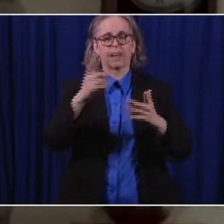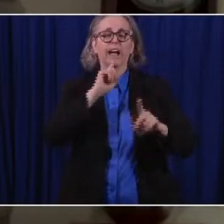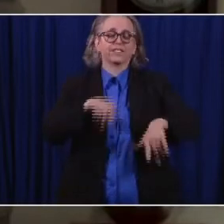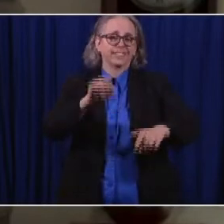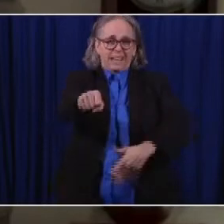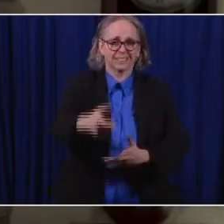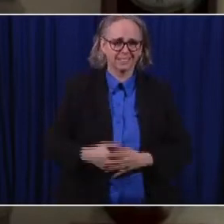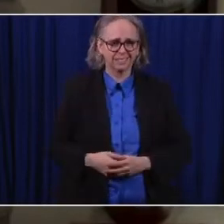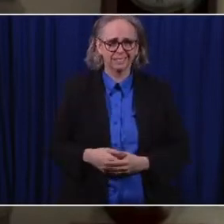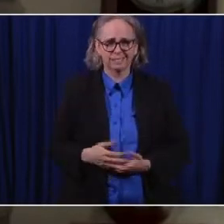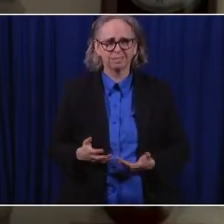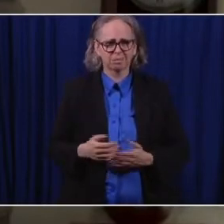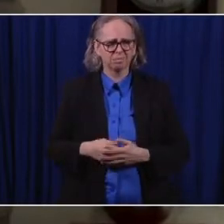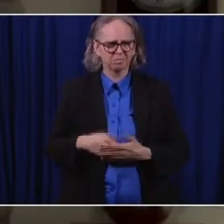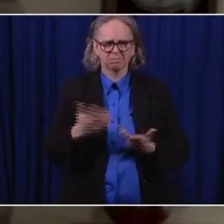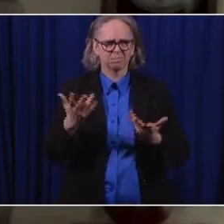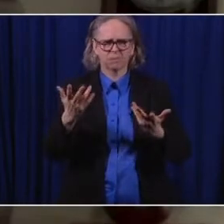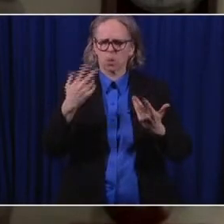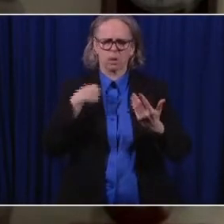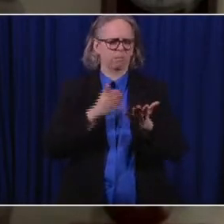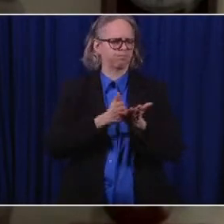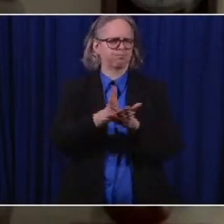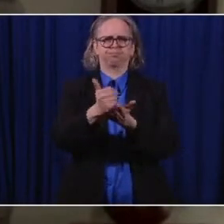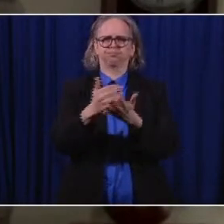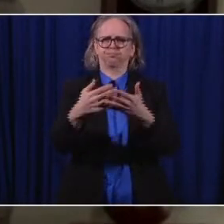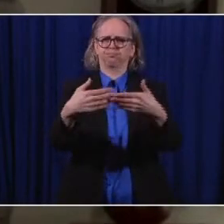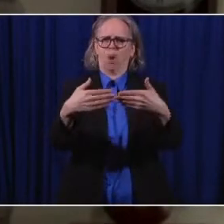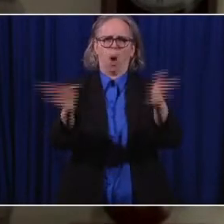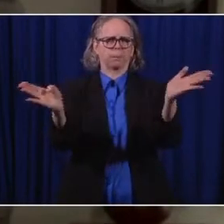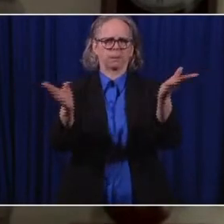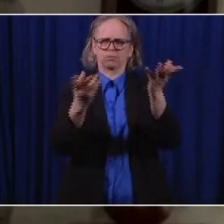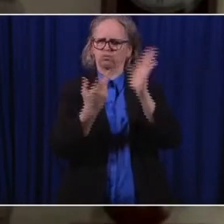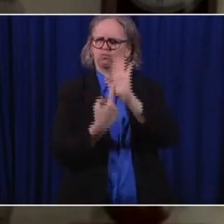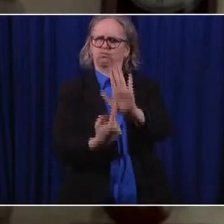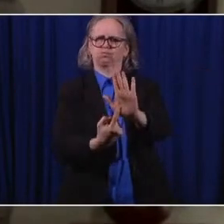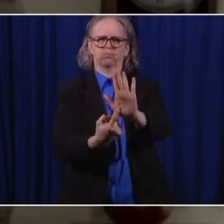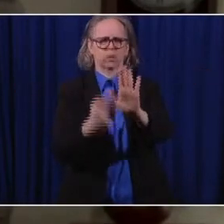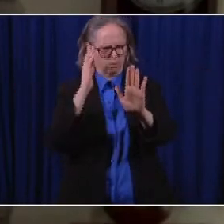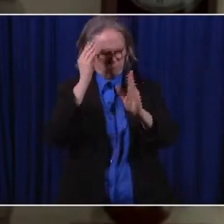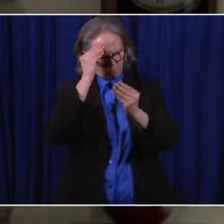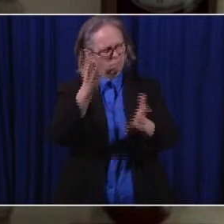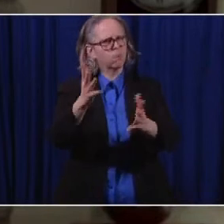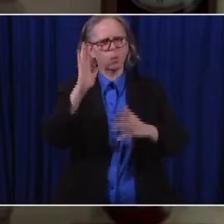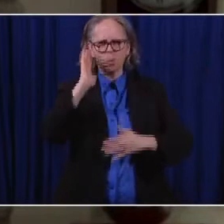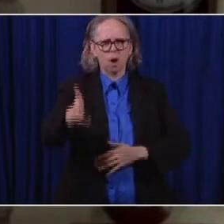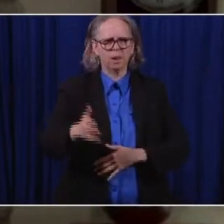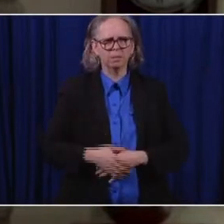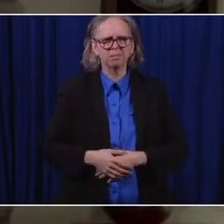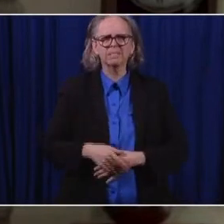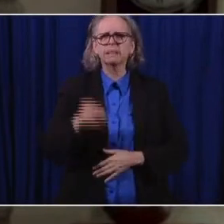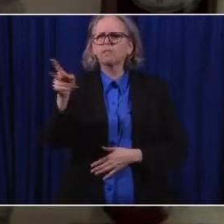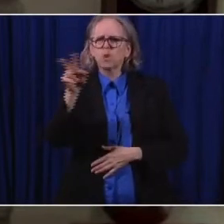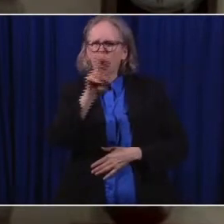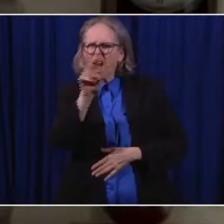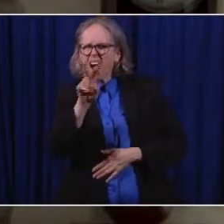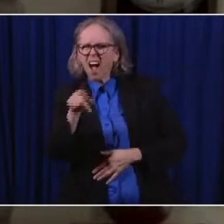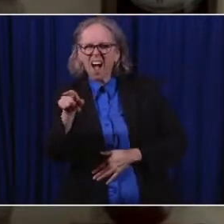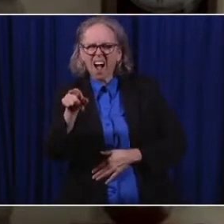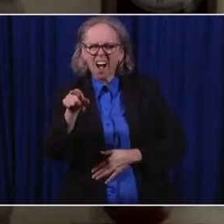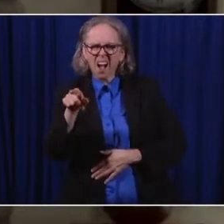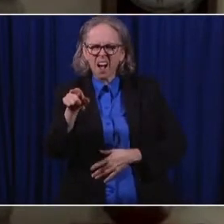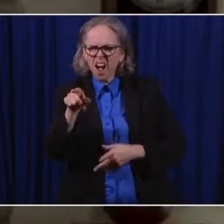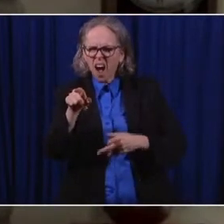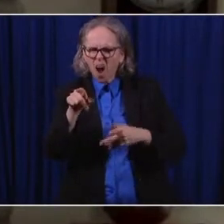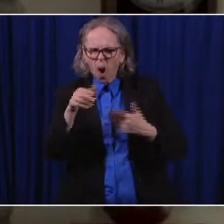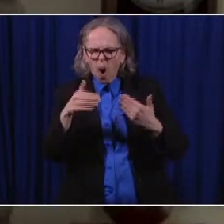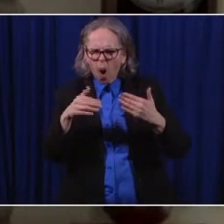It's just very transparent. And, we'll look at it. And, if we see that there's a discrepancy there or a disparity, we